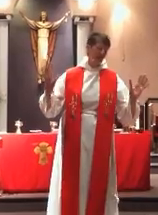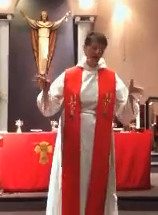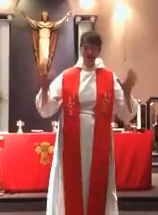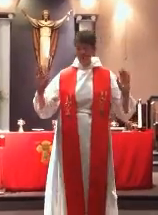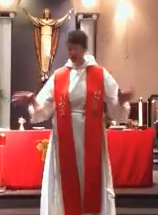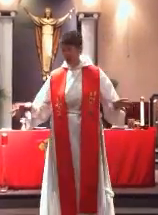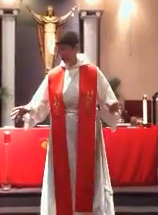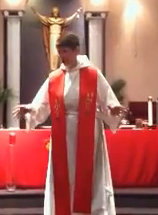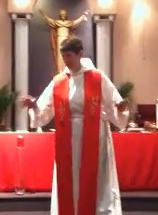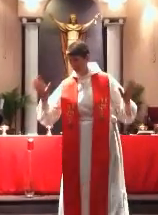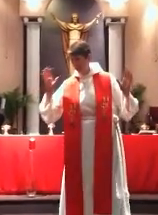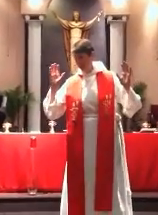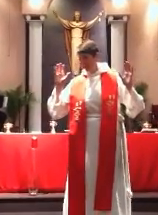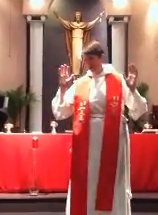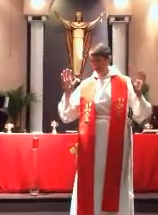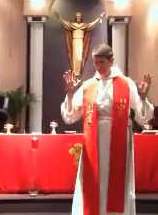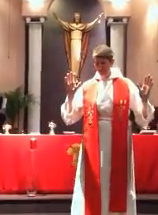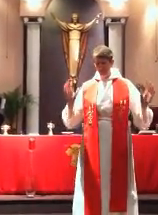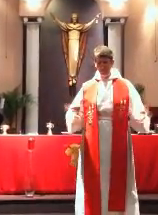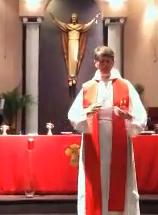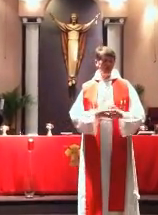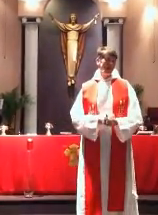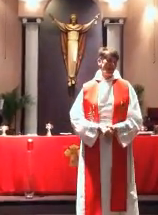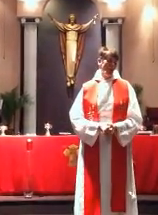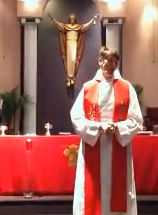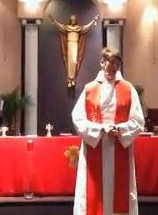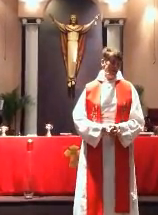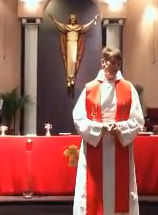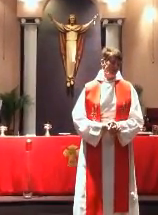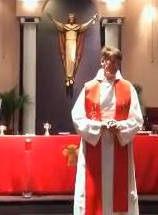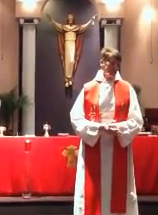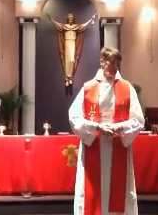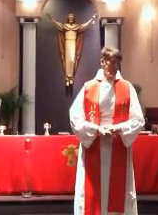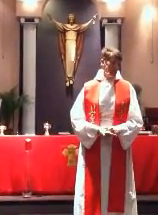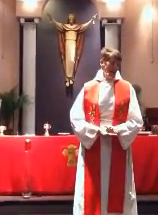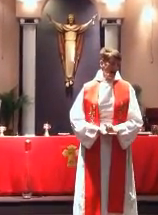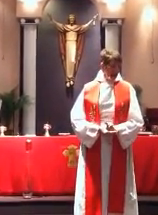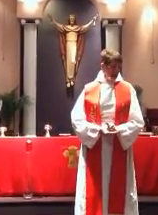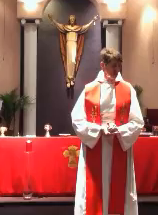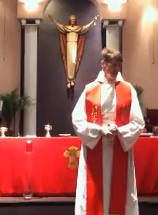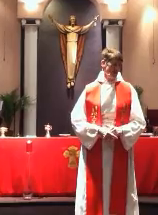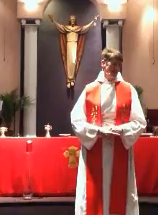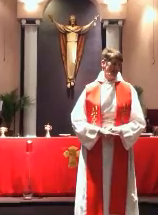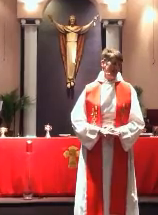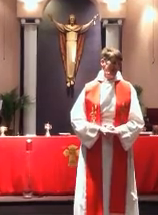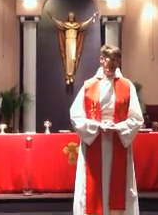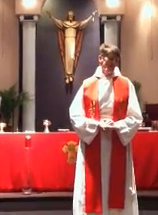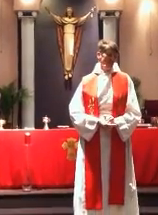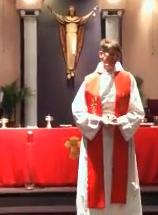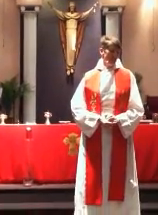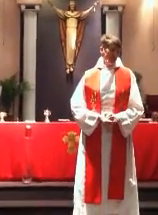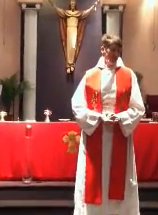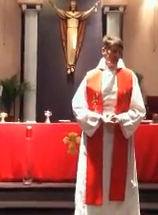transforming, life-changing thing to take part in. And,